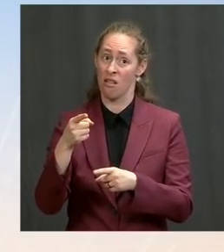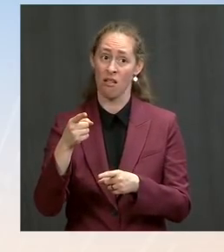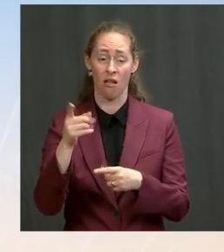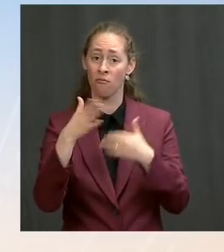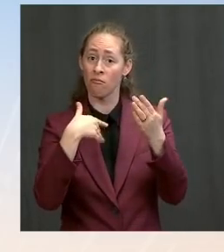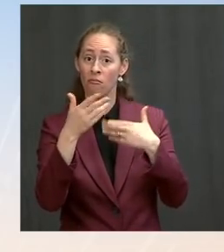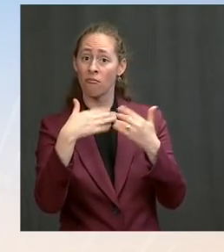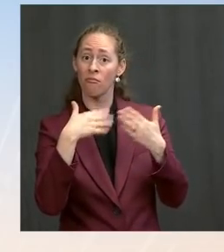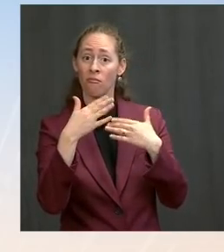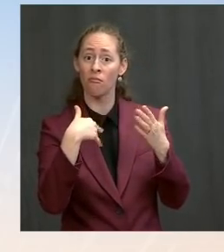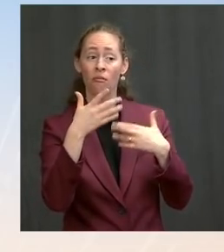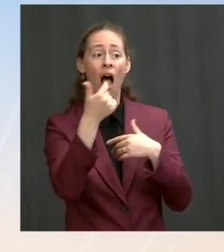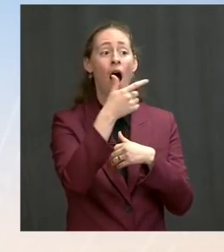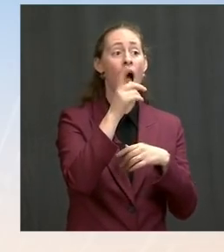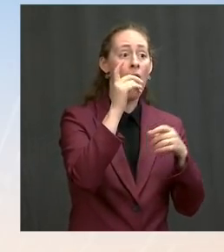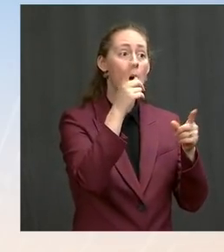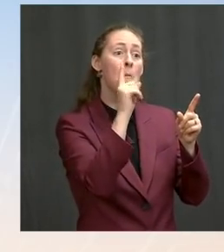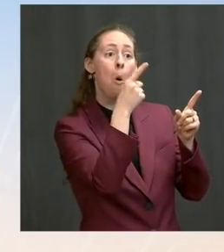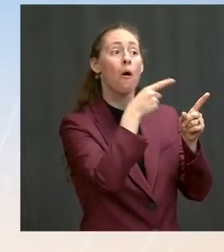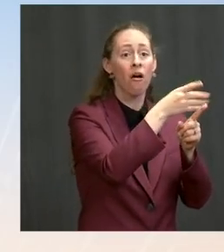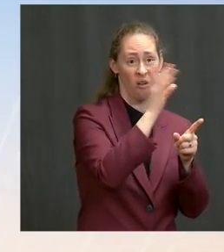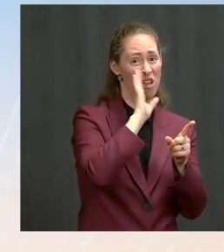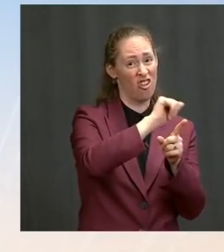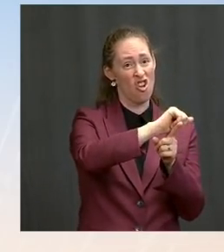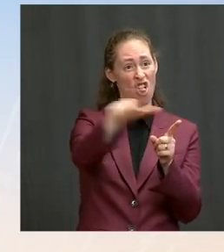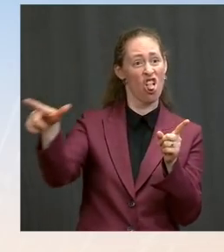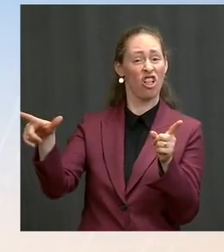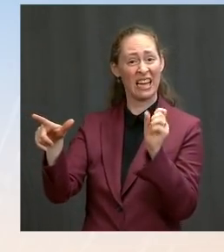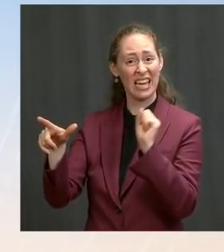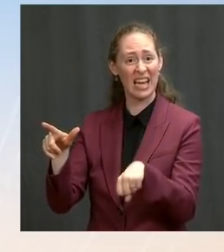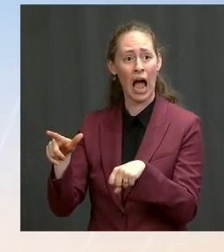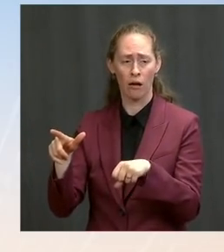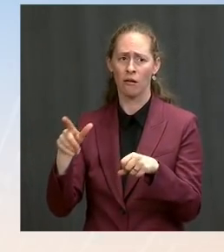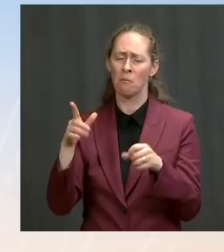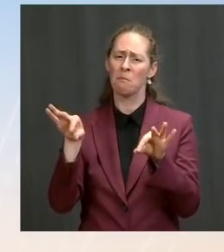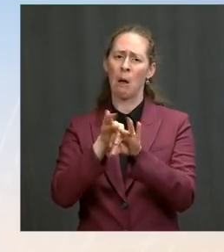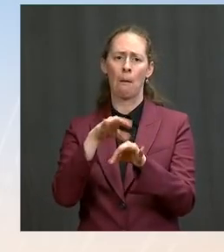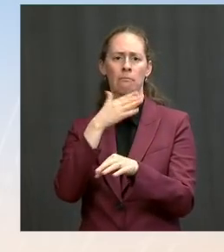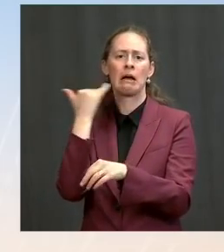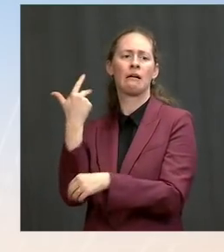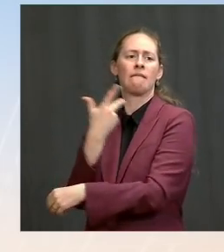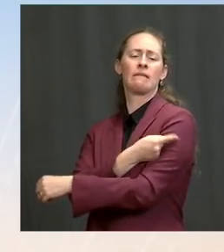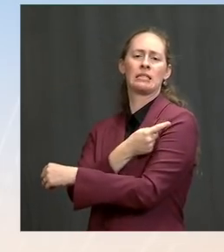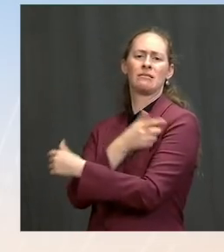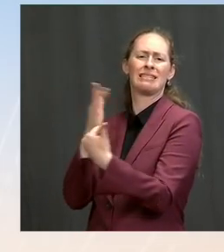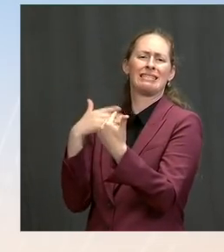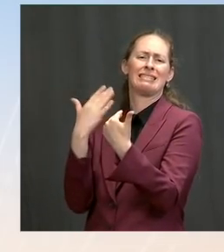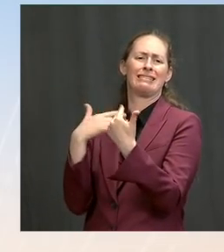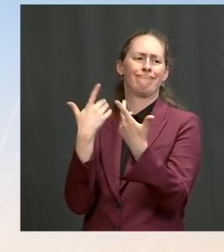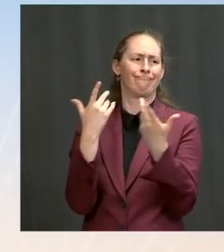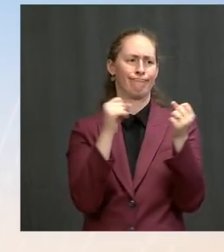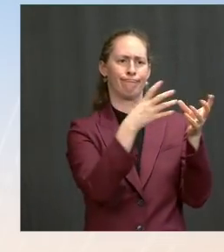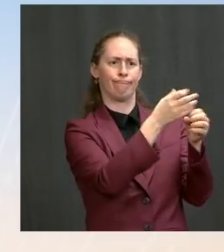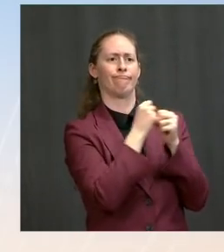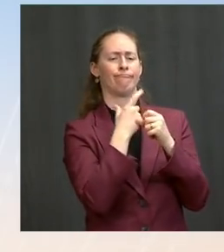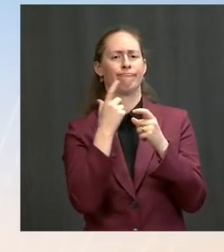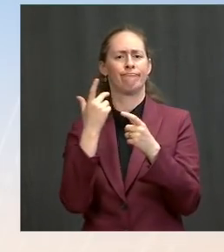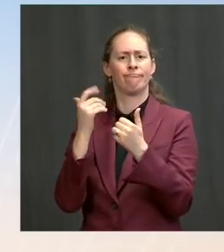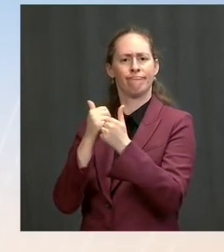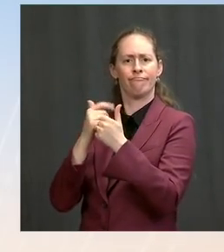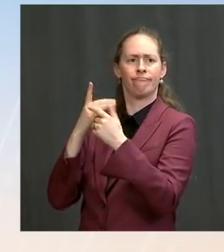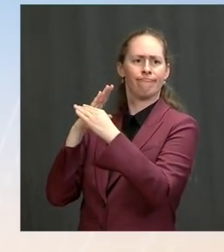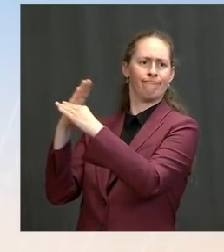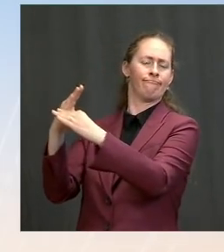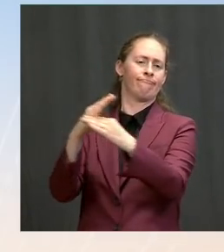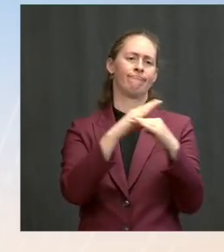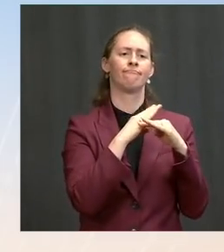that we also make sure people understand how accessible the vaccine is, and that we make sure they know we're going to still fight to get them vaccinated. That's where we're going to redouble our